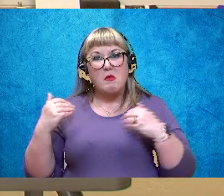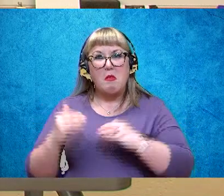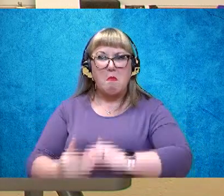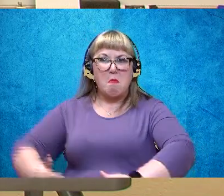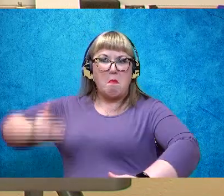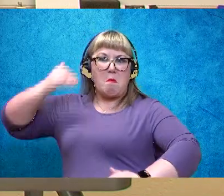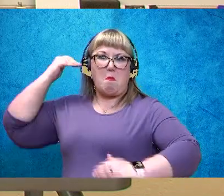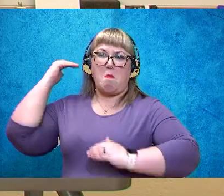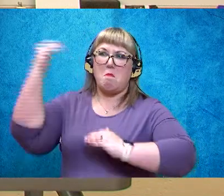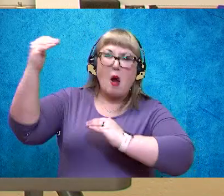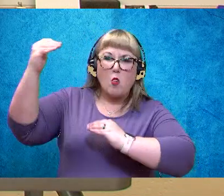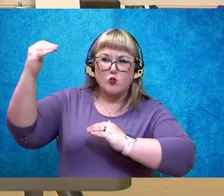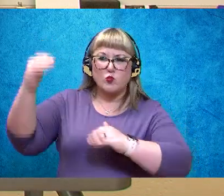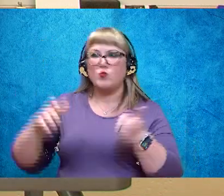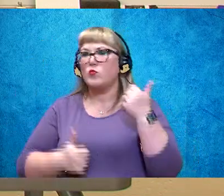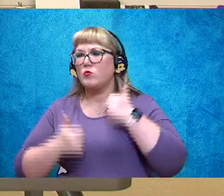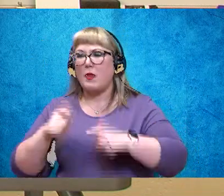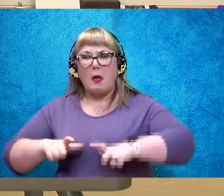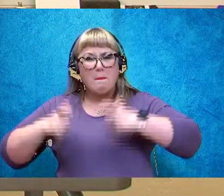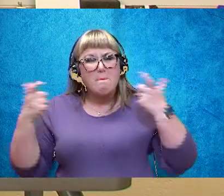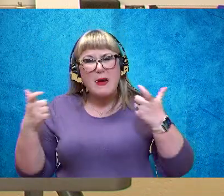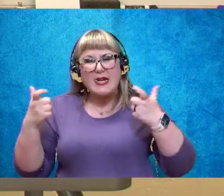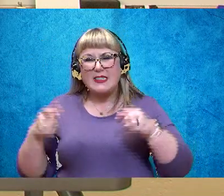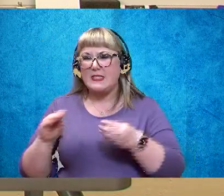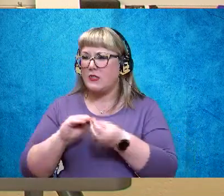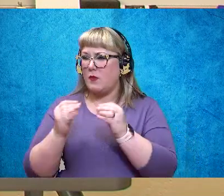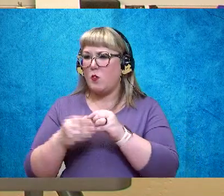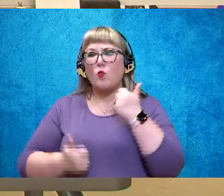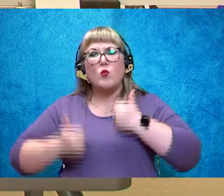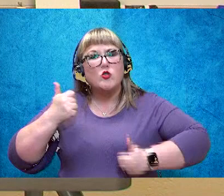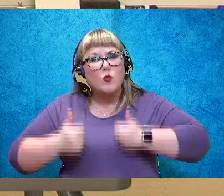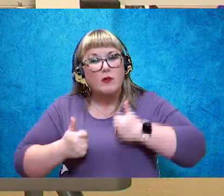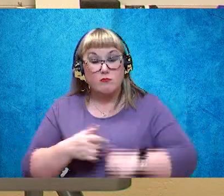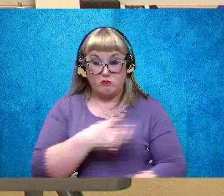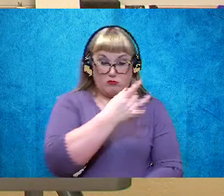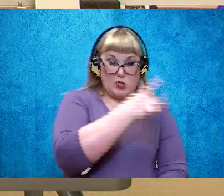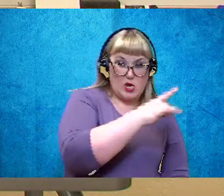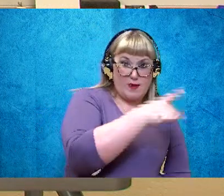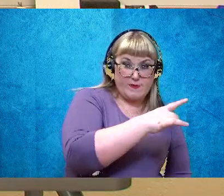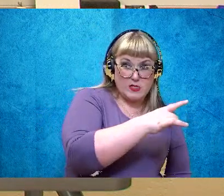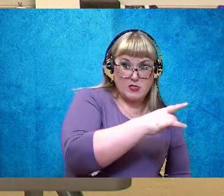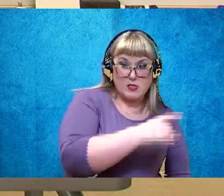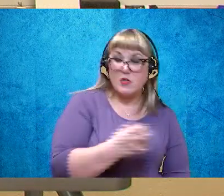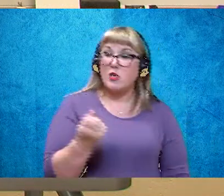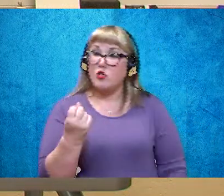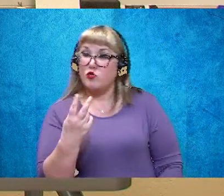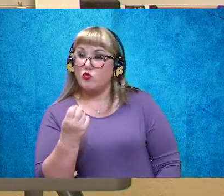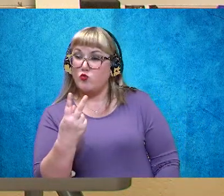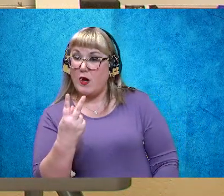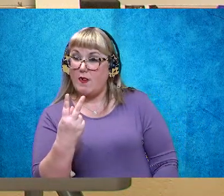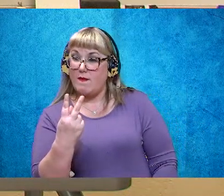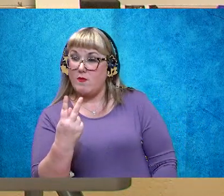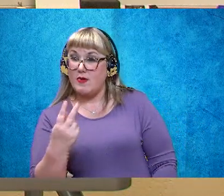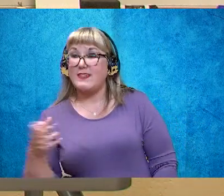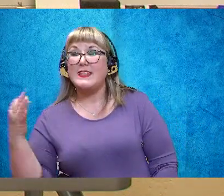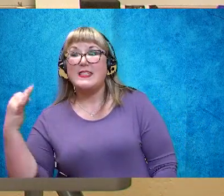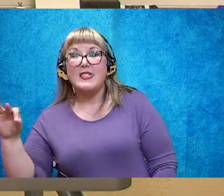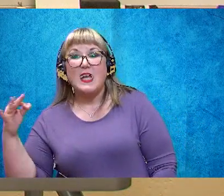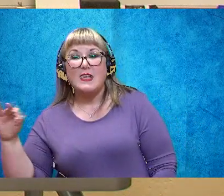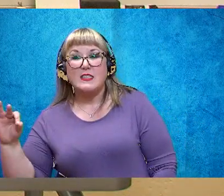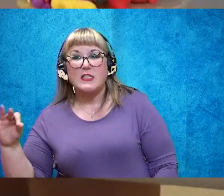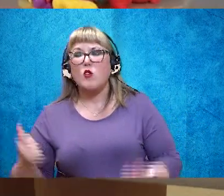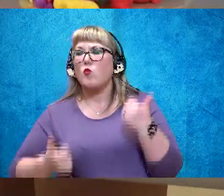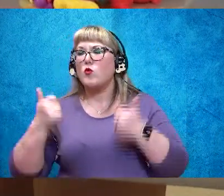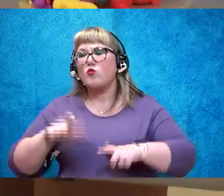most items in it? 18 straws, 12 Legos, or 19